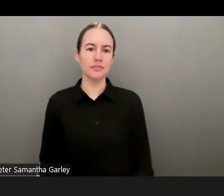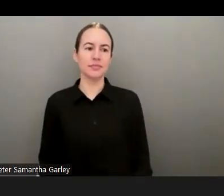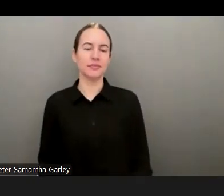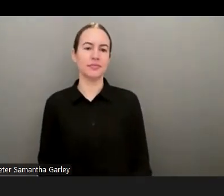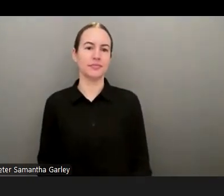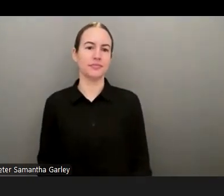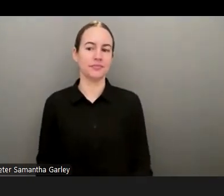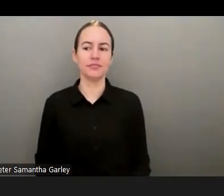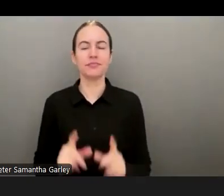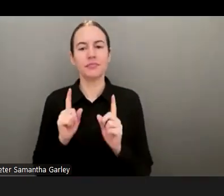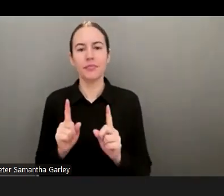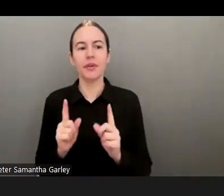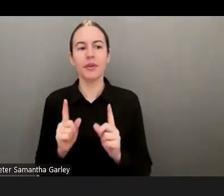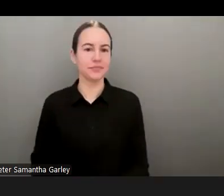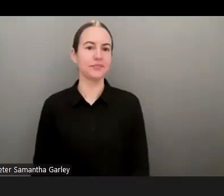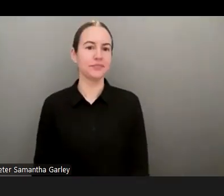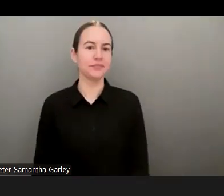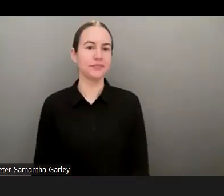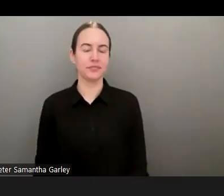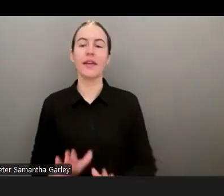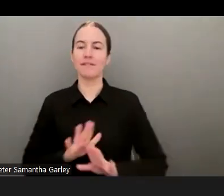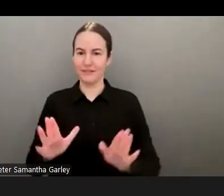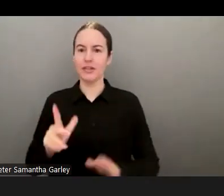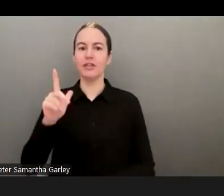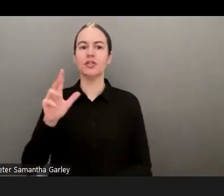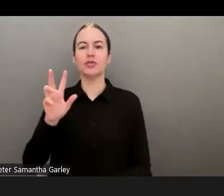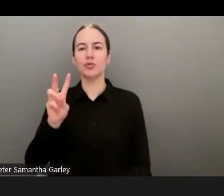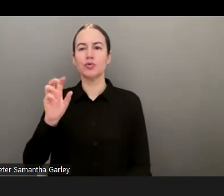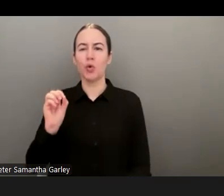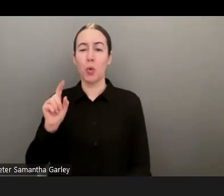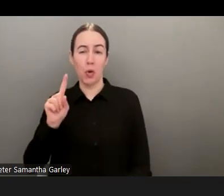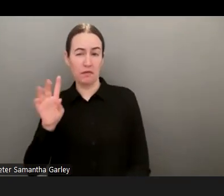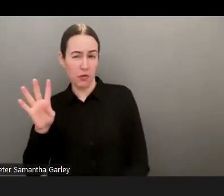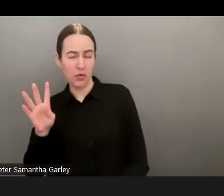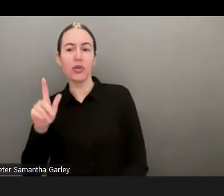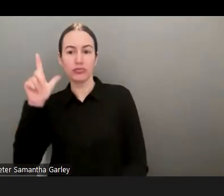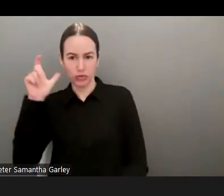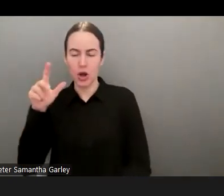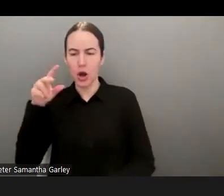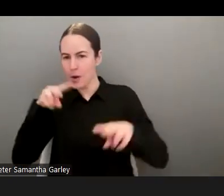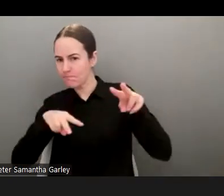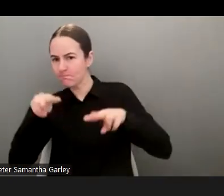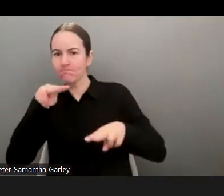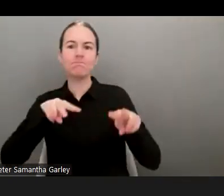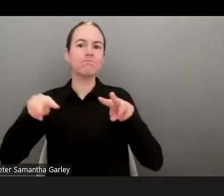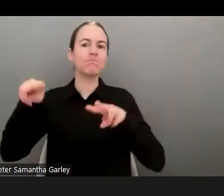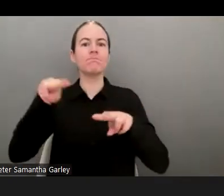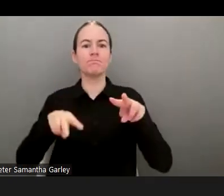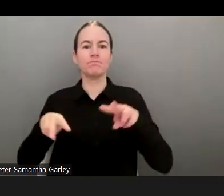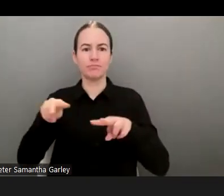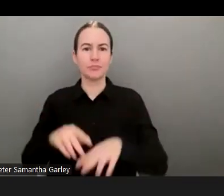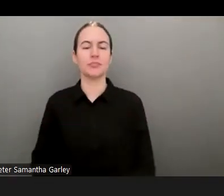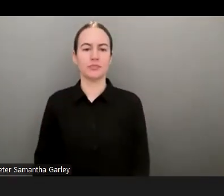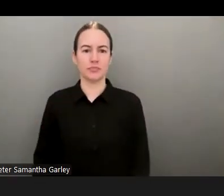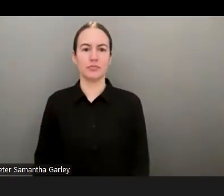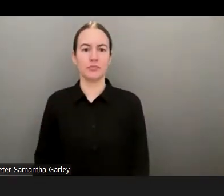we have had the opportunity since we started monitoring in 2013-14. But first, we will do a control. We